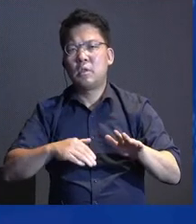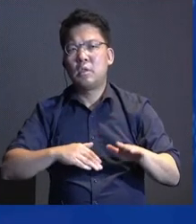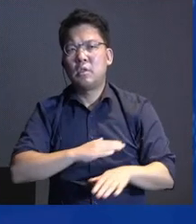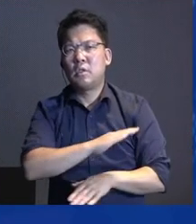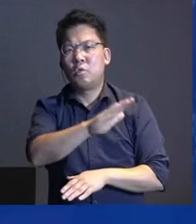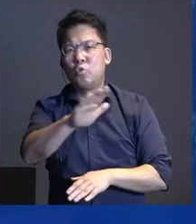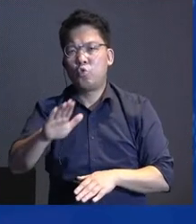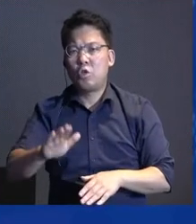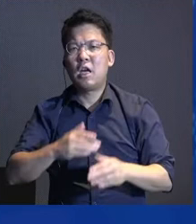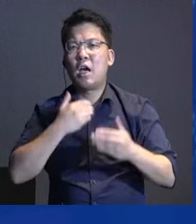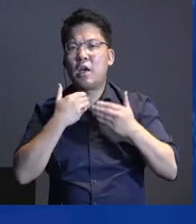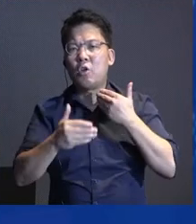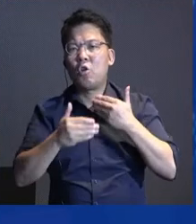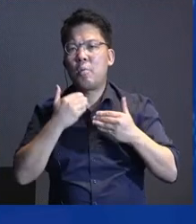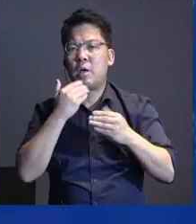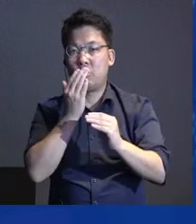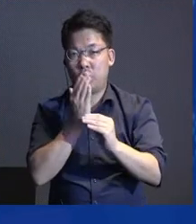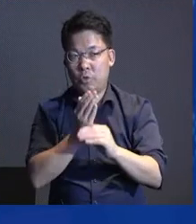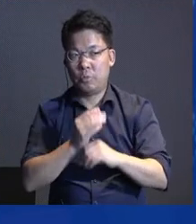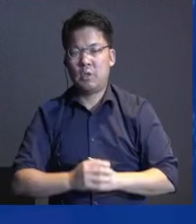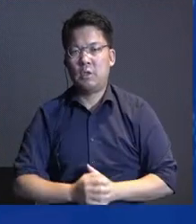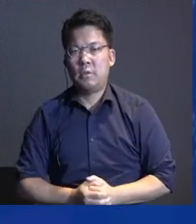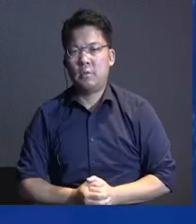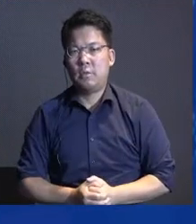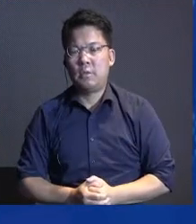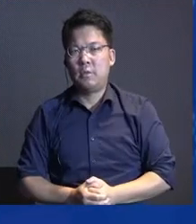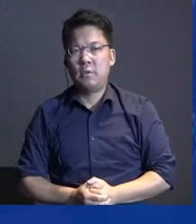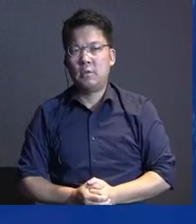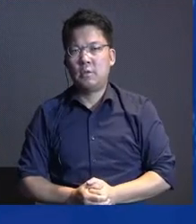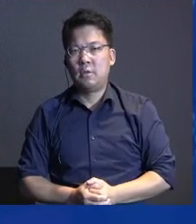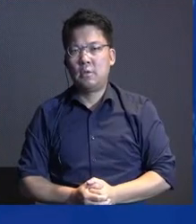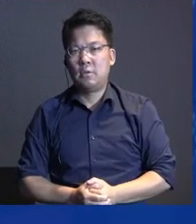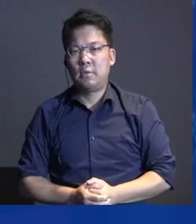a person who has been blind